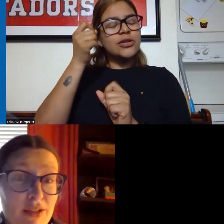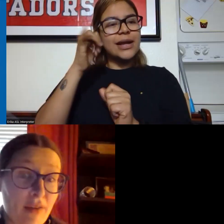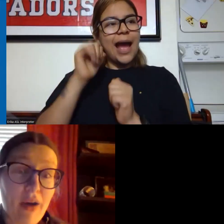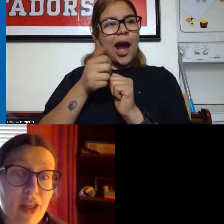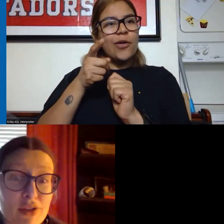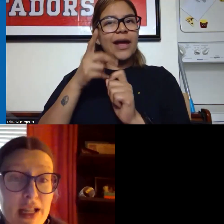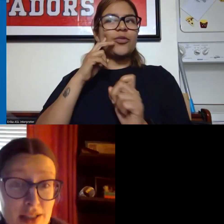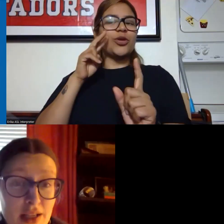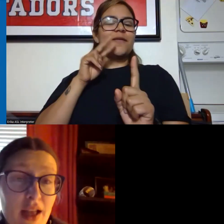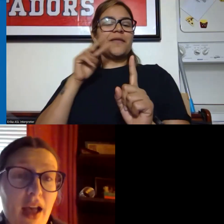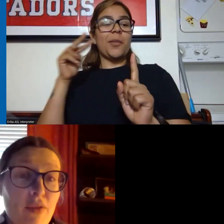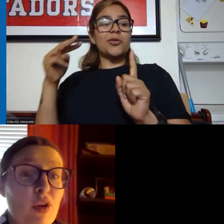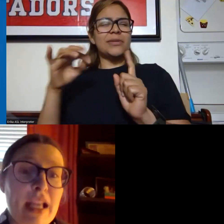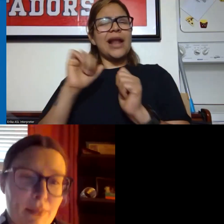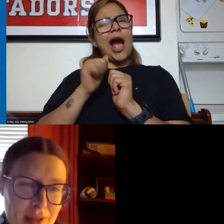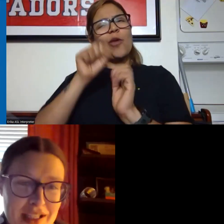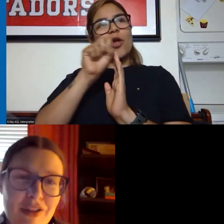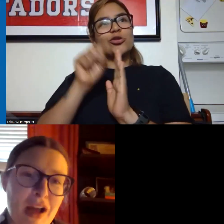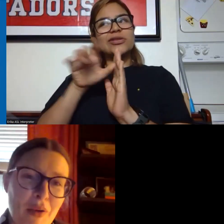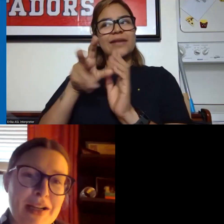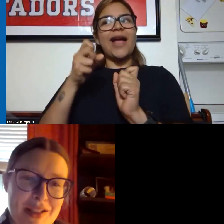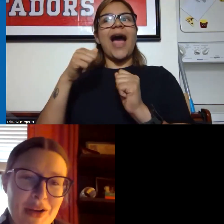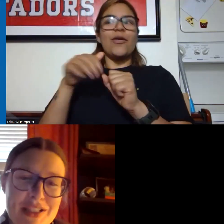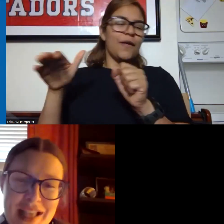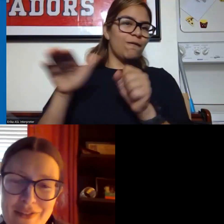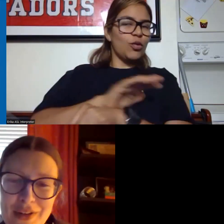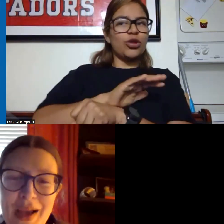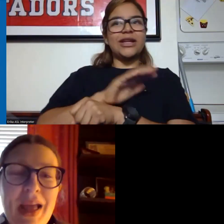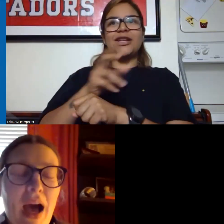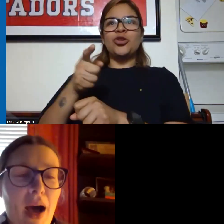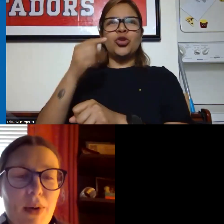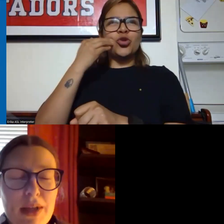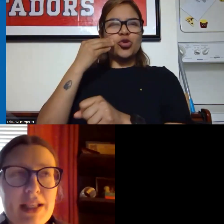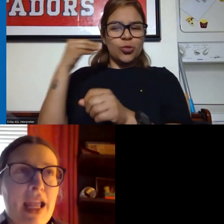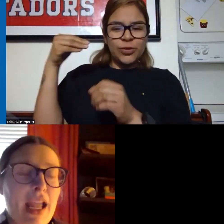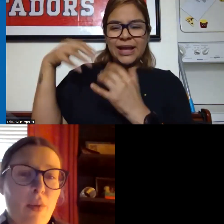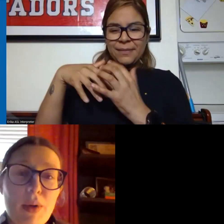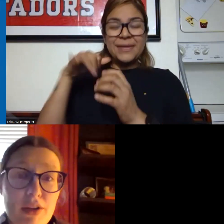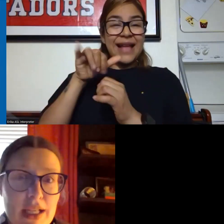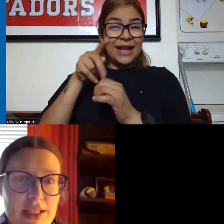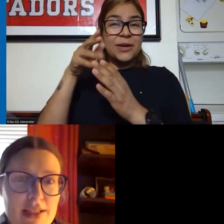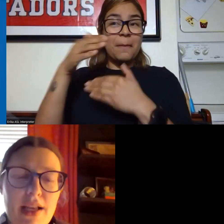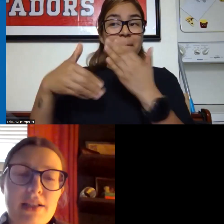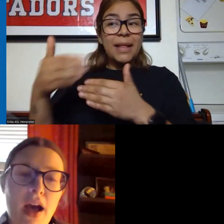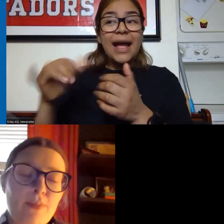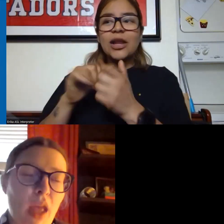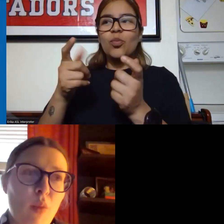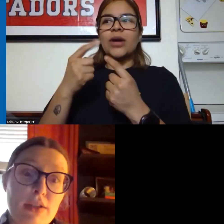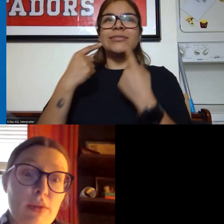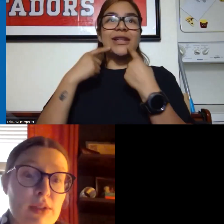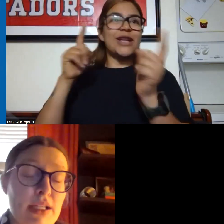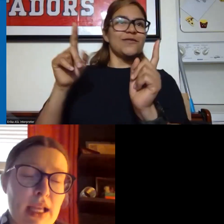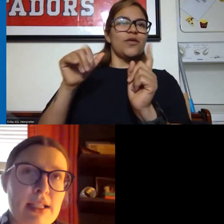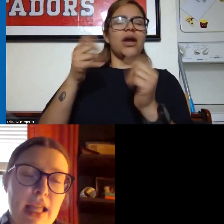the perspective of how other states have fully implemented. They're not quite as large as California, but what were their successes, and